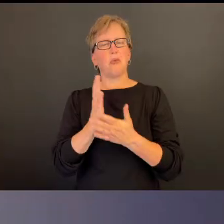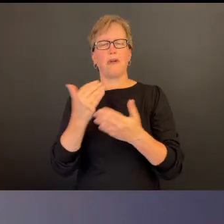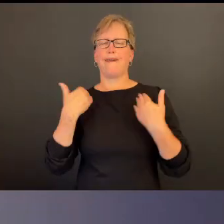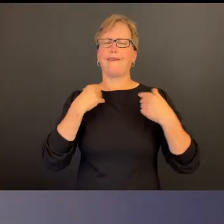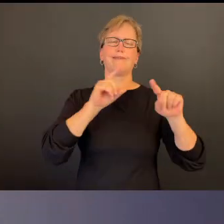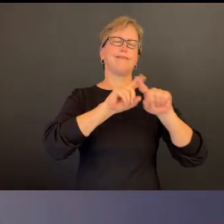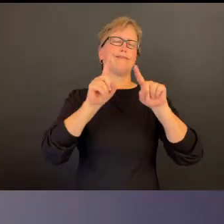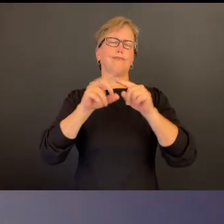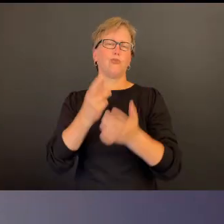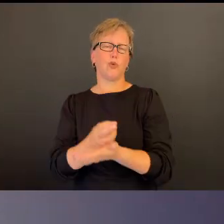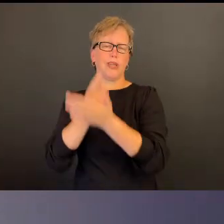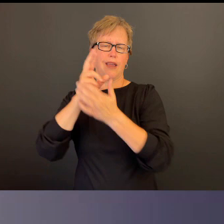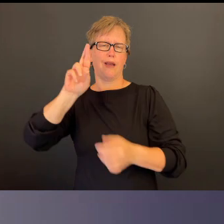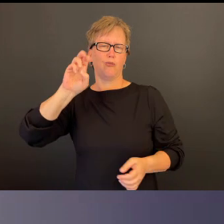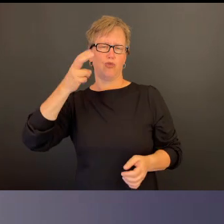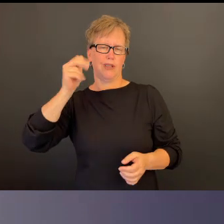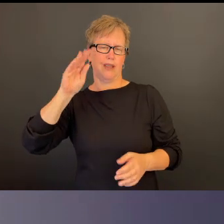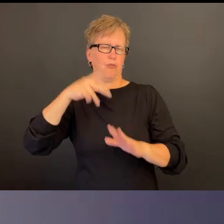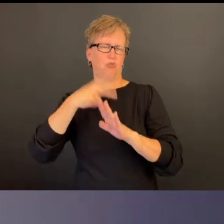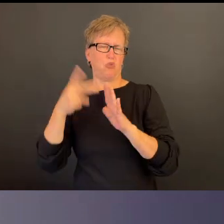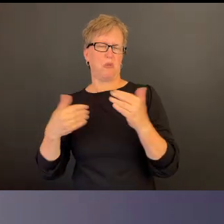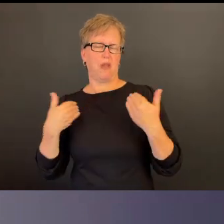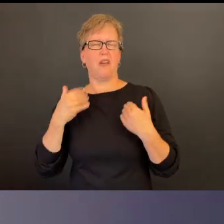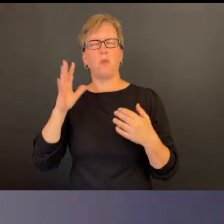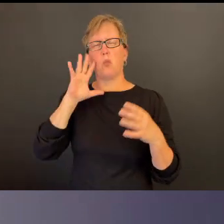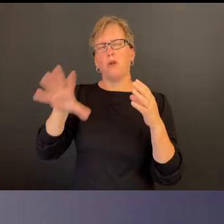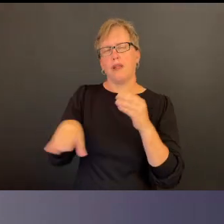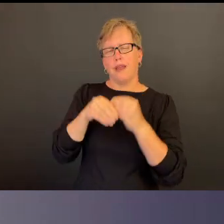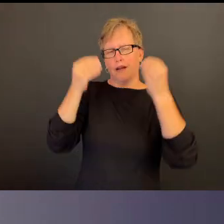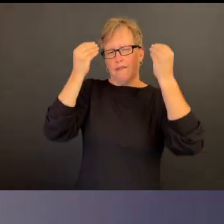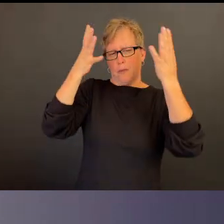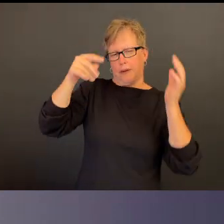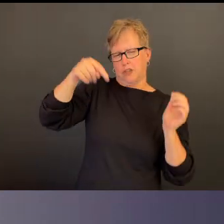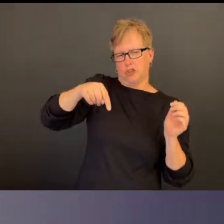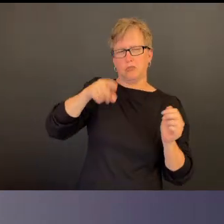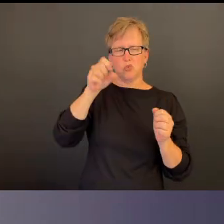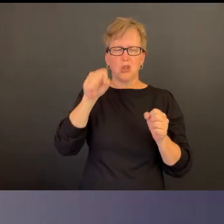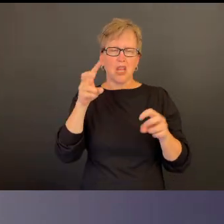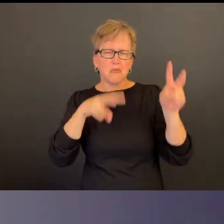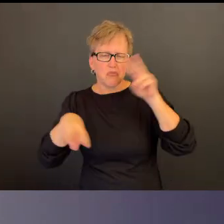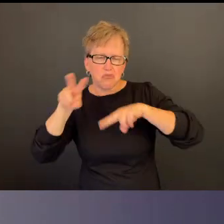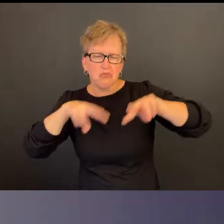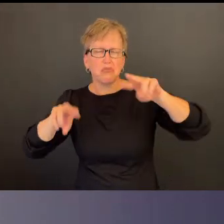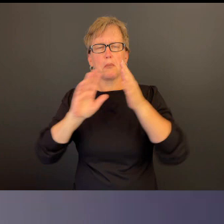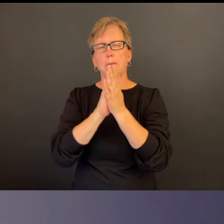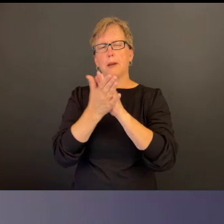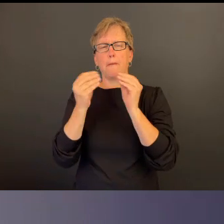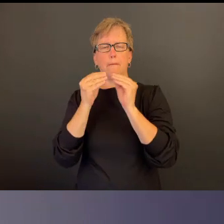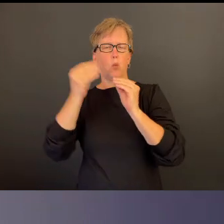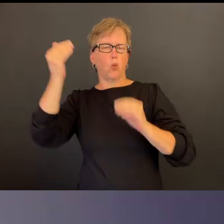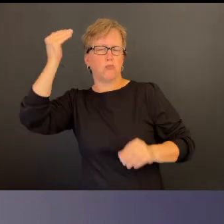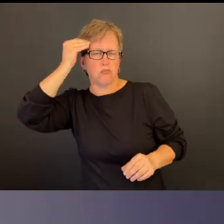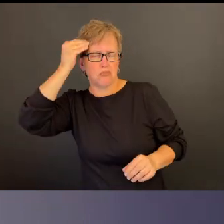Okay, and there's some rehab interventions that will be put out there on the chat box, so you can look at those